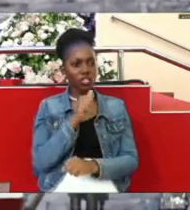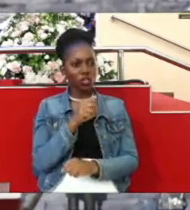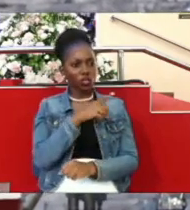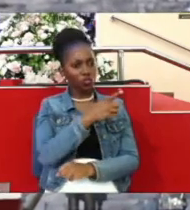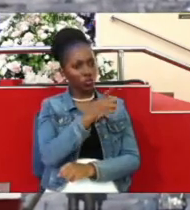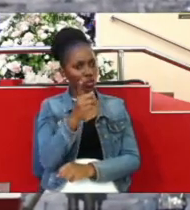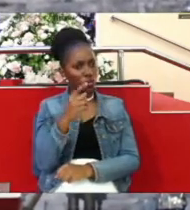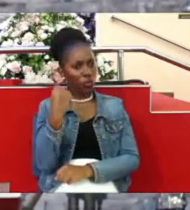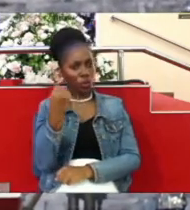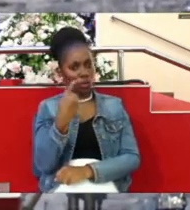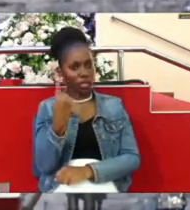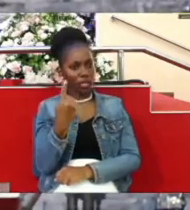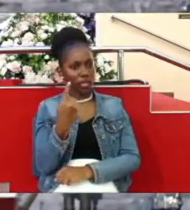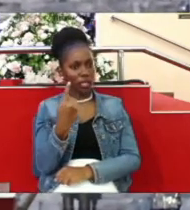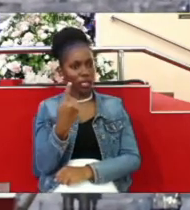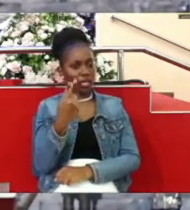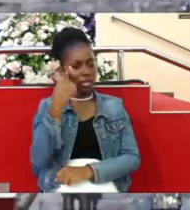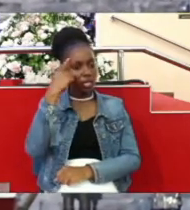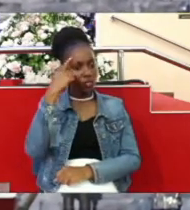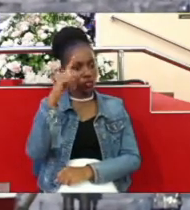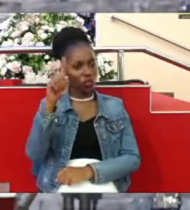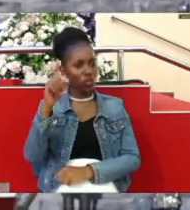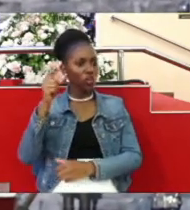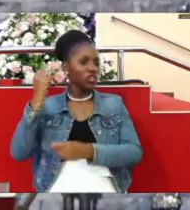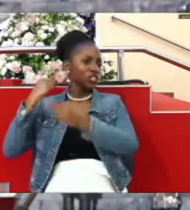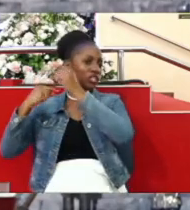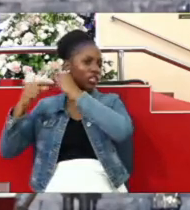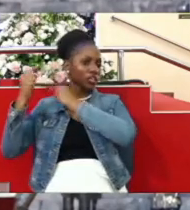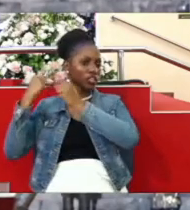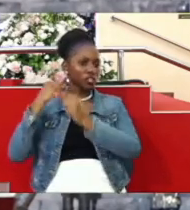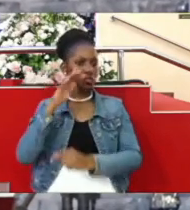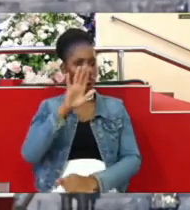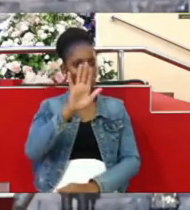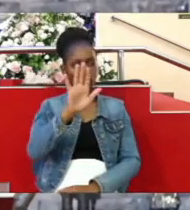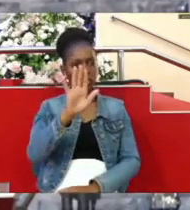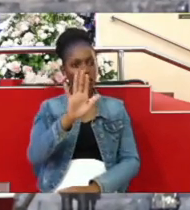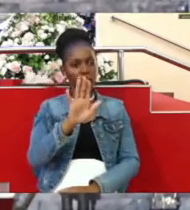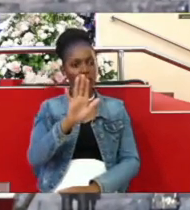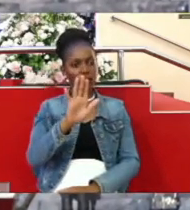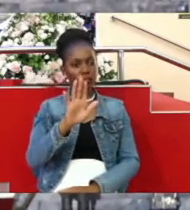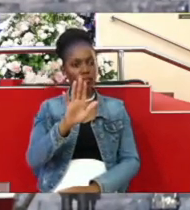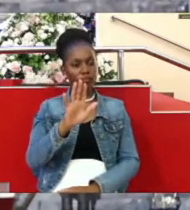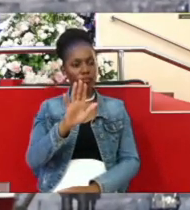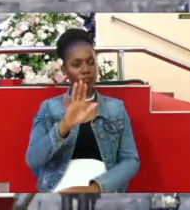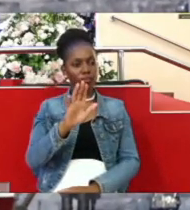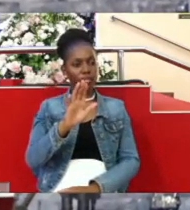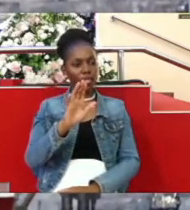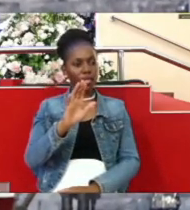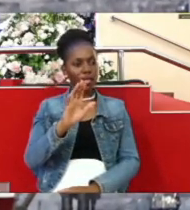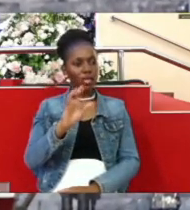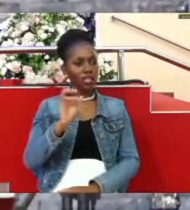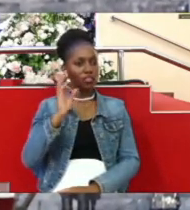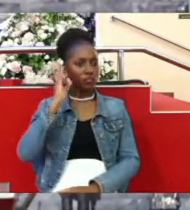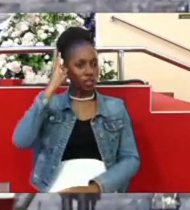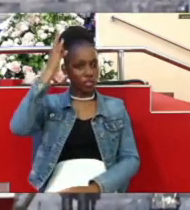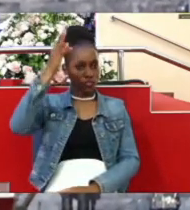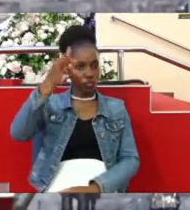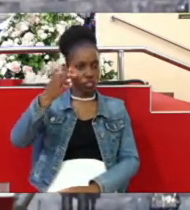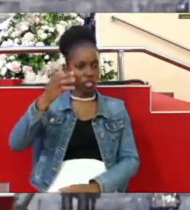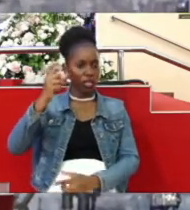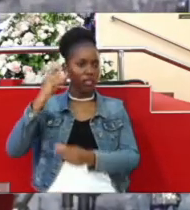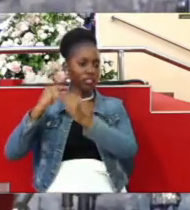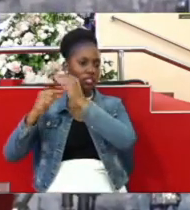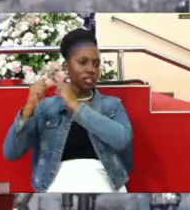generation. Hiki kisima si chako tu lakini ni cha kizazi kijacho. It is the well for future generation. Hiki kisima cha